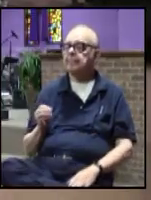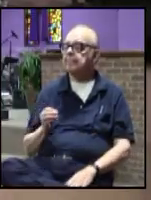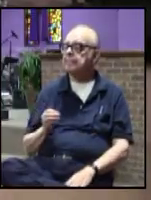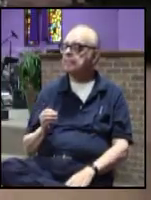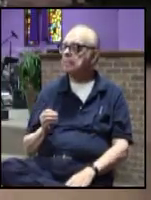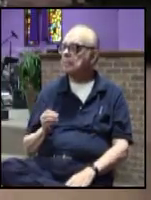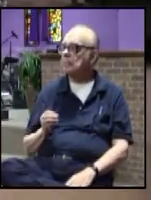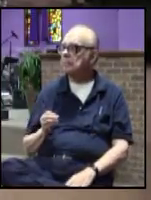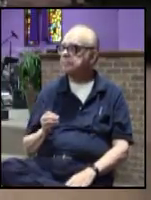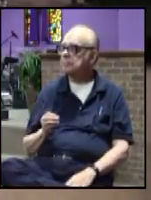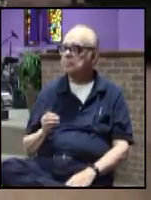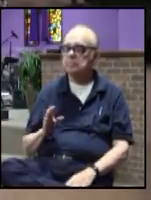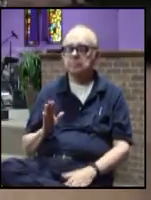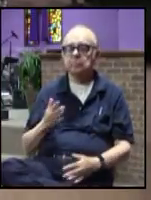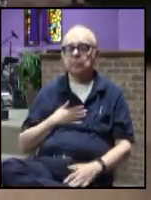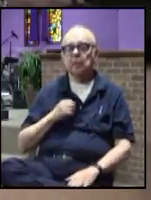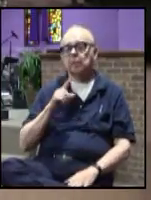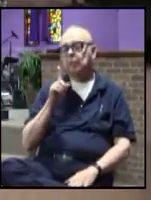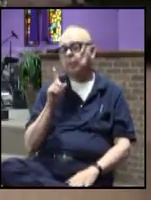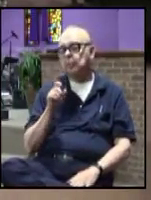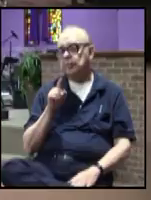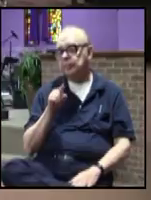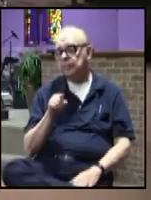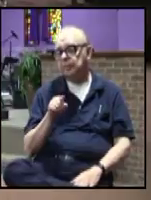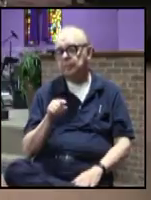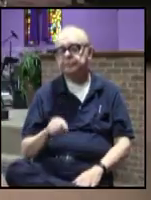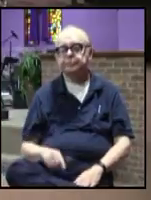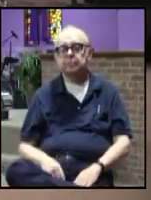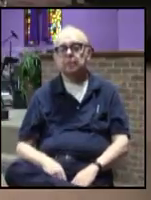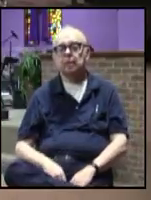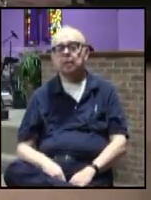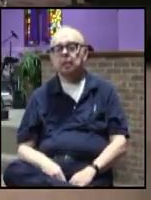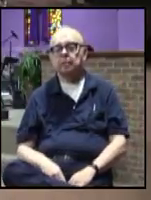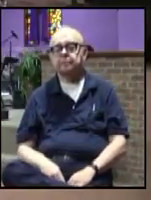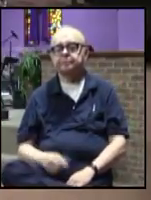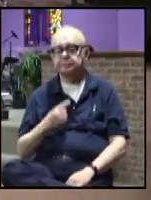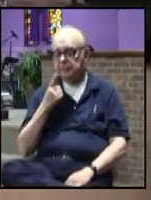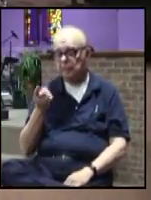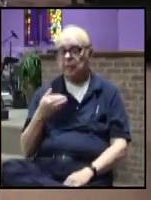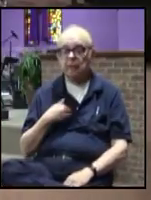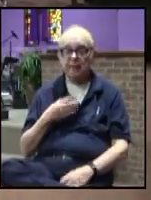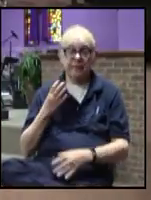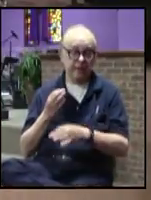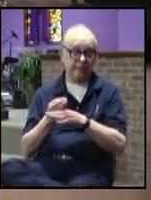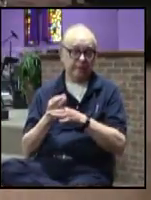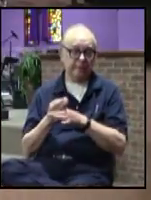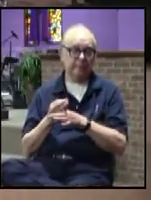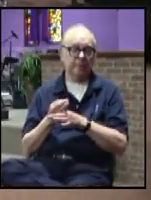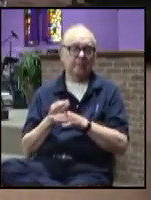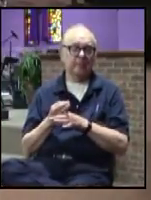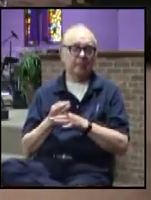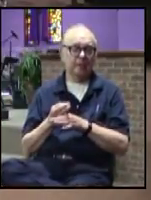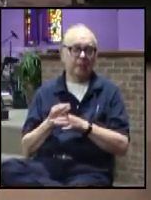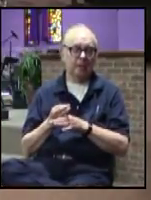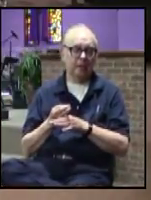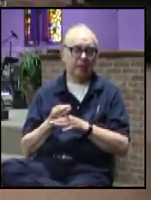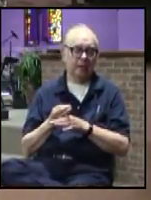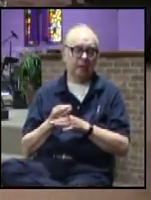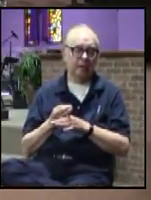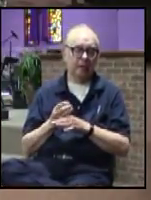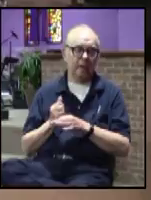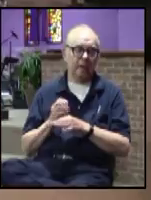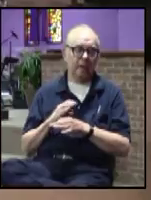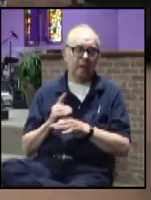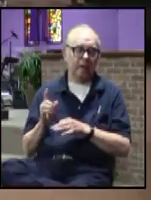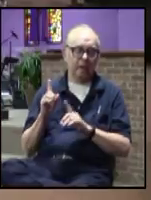So, my question to you is, you say you got faith? The